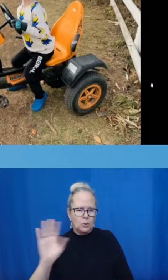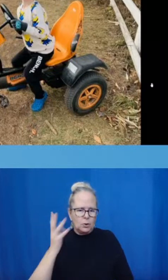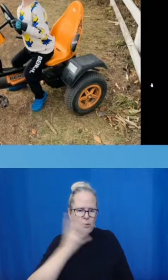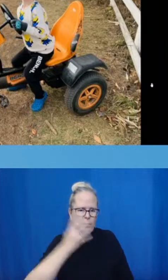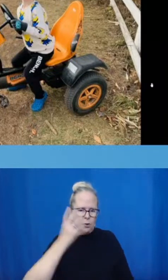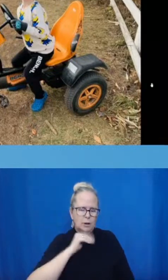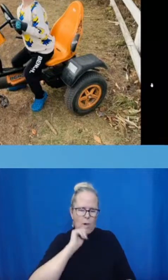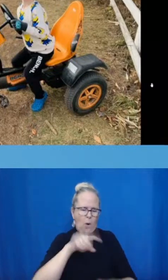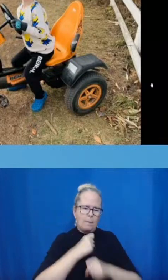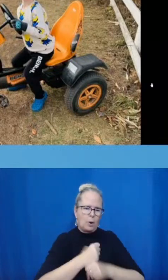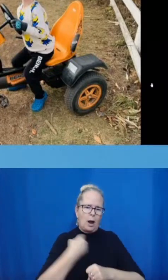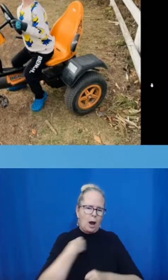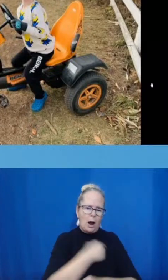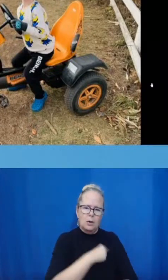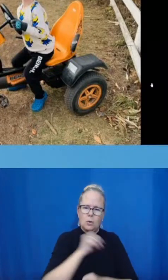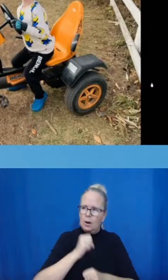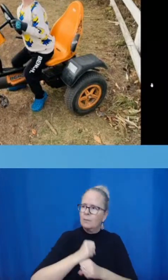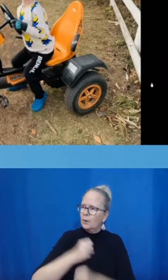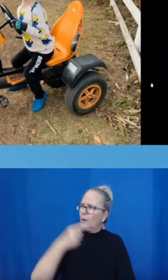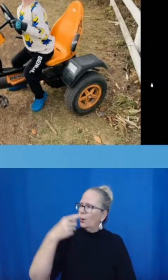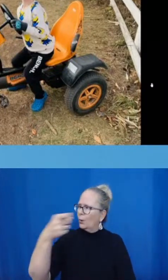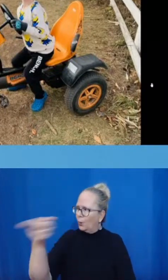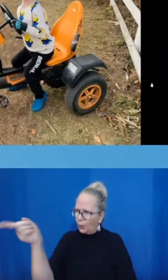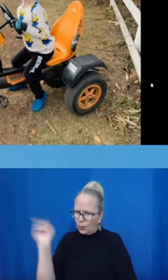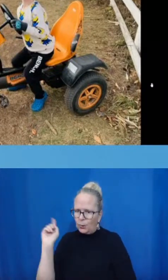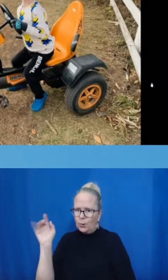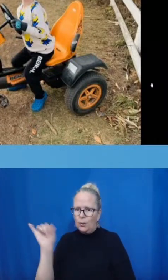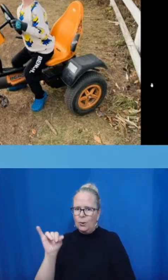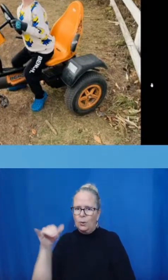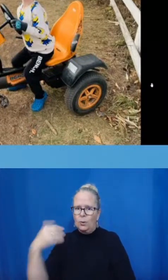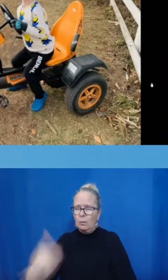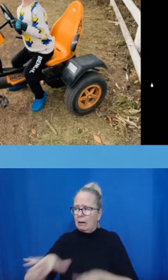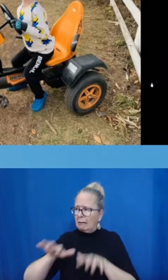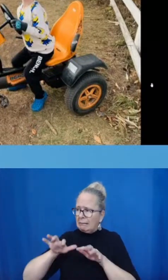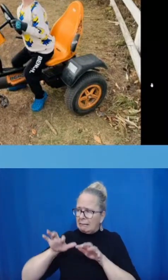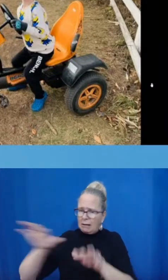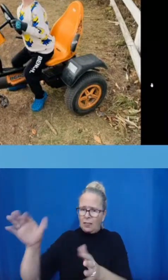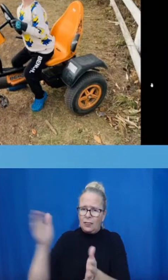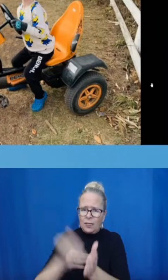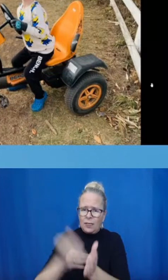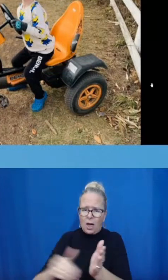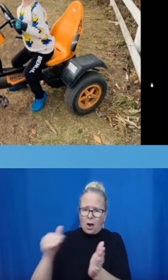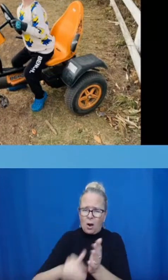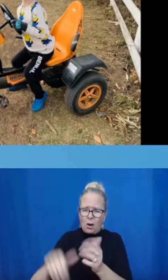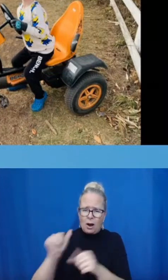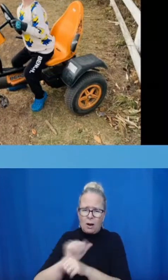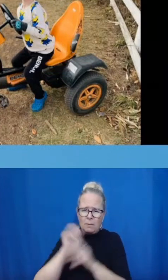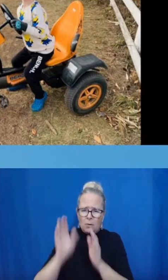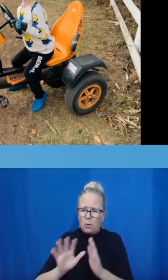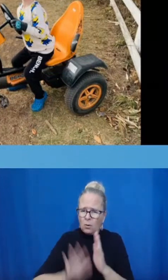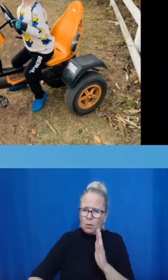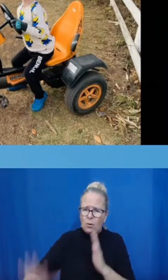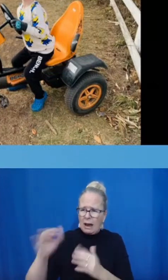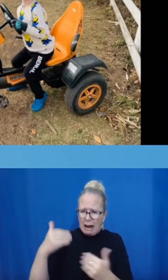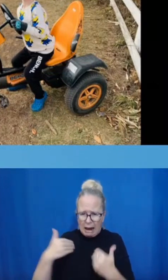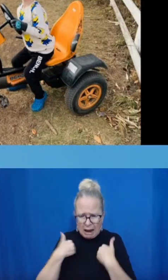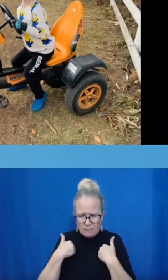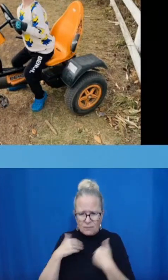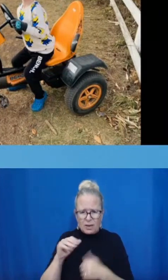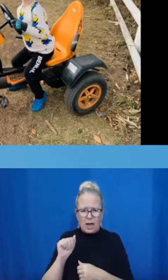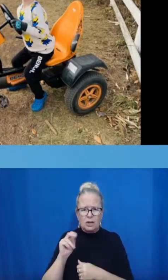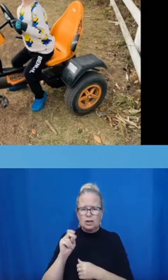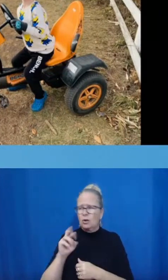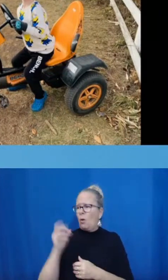but And it doesn't matter.